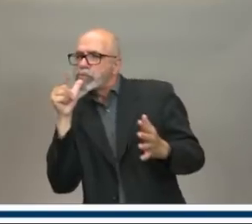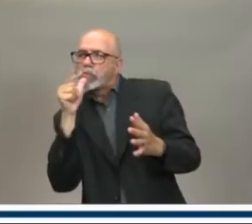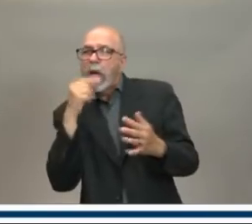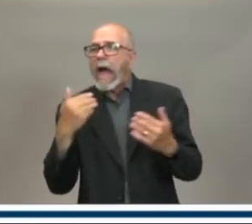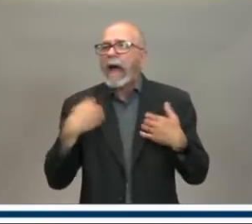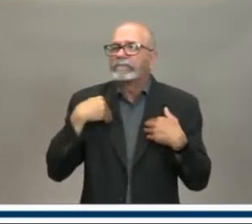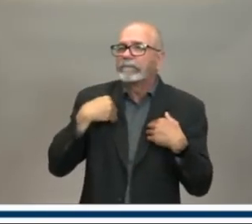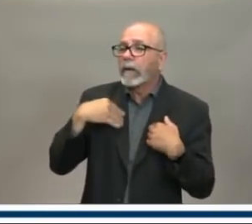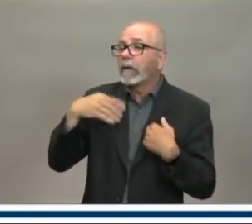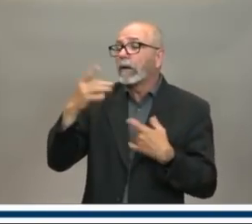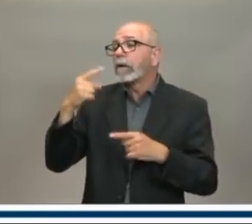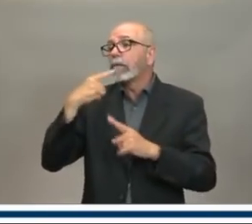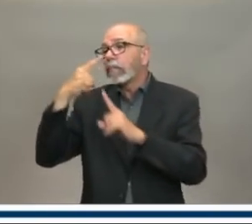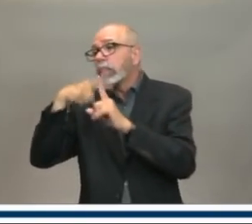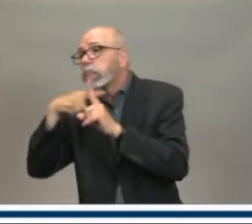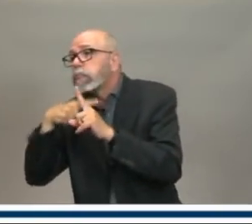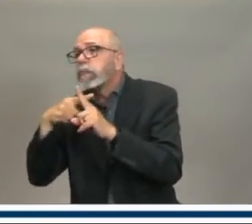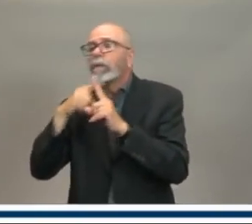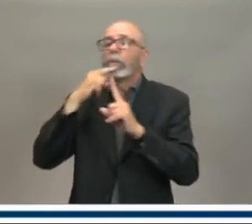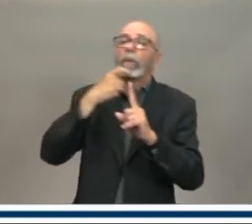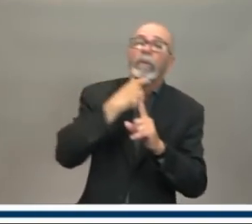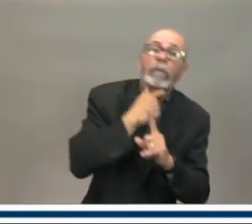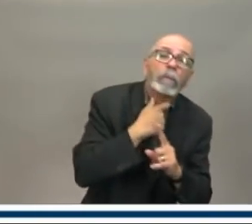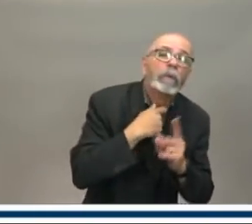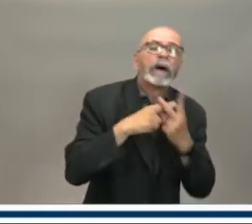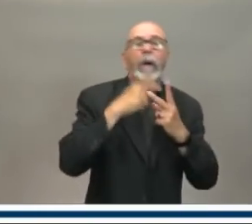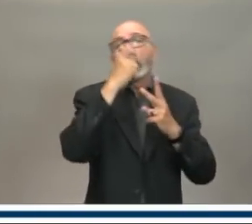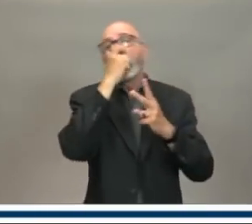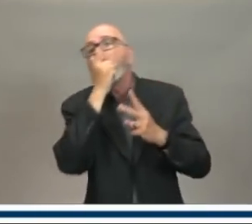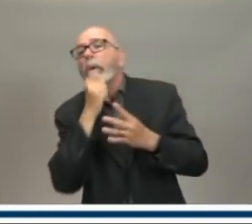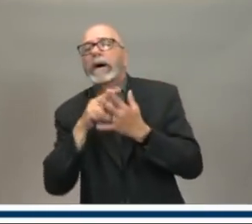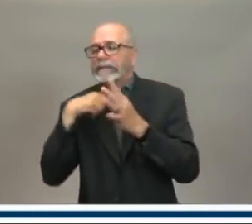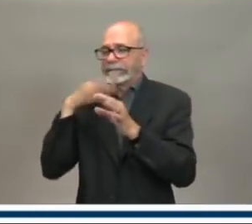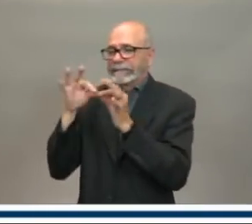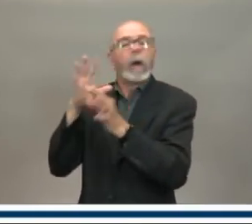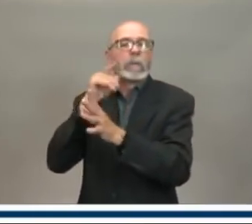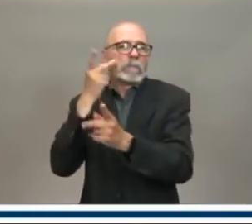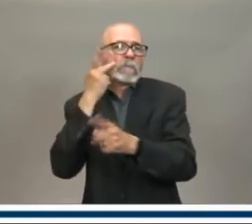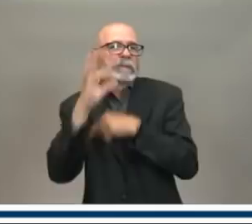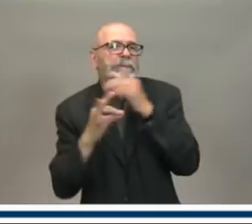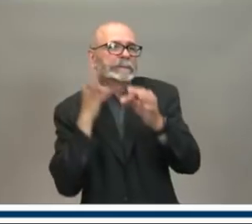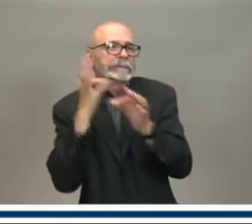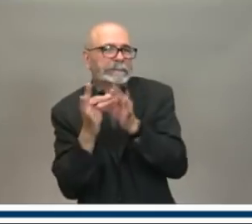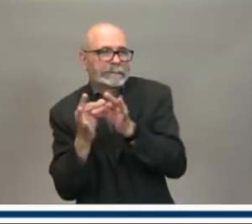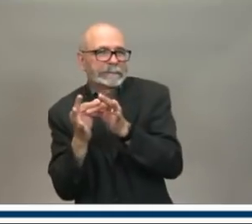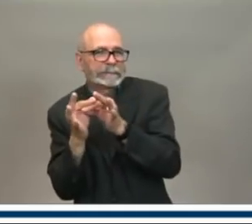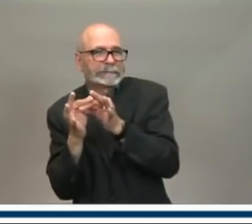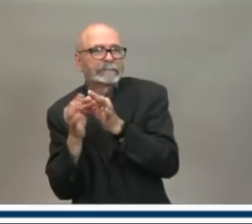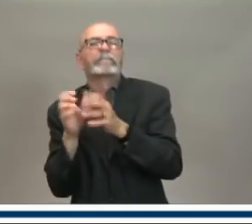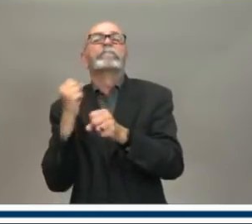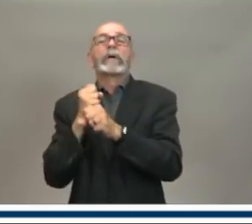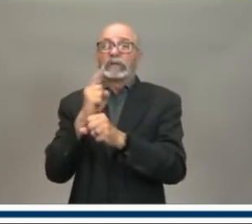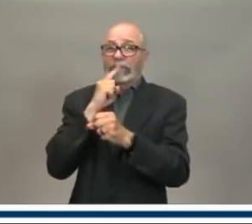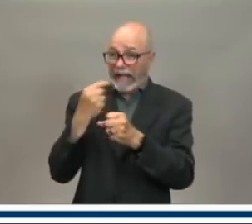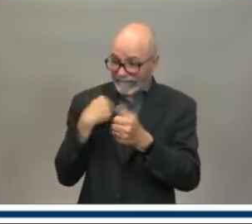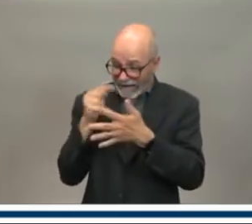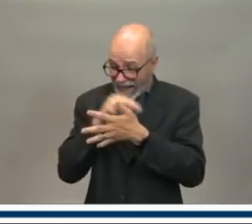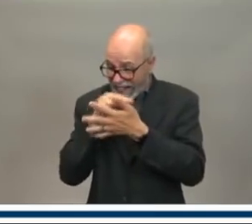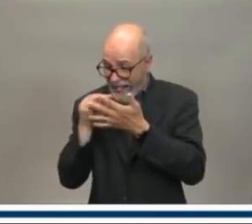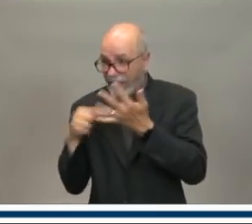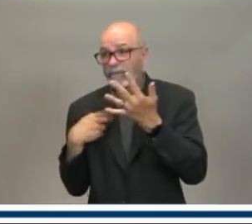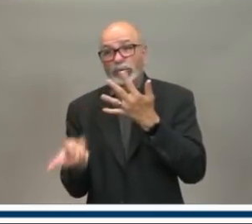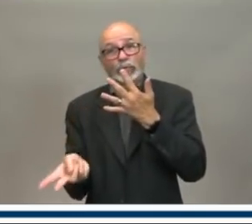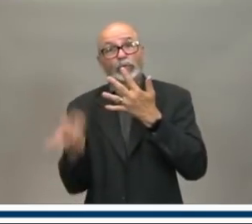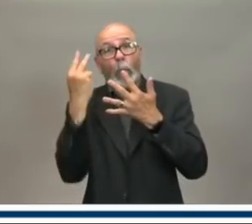COVID-19, that we test individuals. So again, remind folks that if they have 2 or more, a fever, a new or worsening cough,